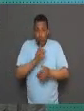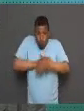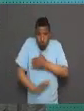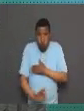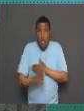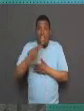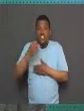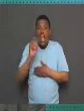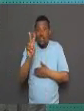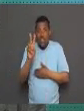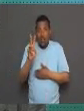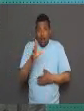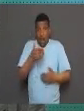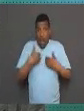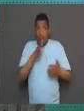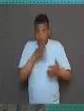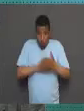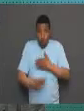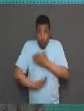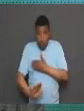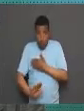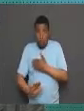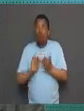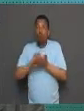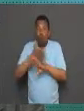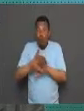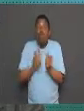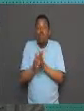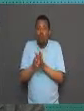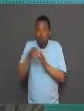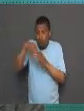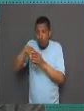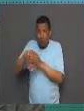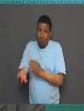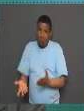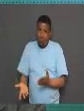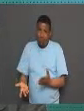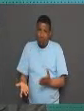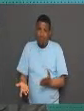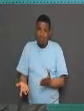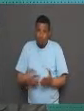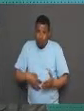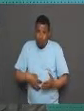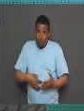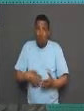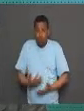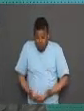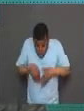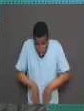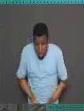with HIV, who then acquire the virus during pregnancy,